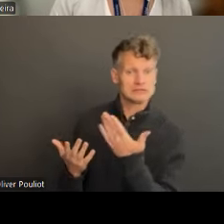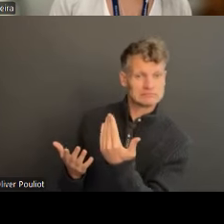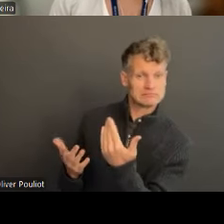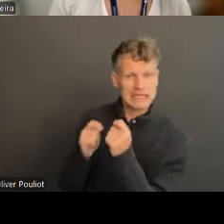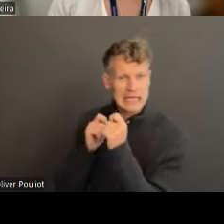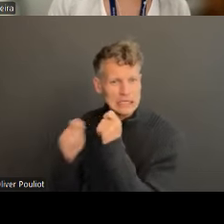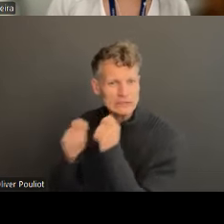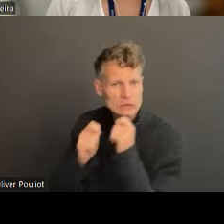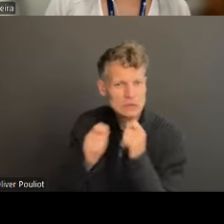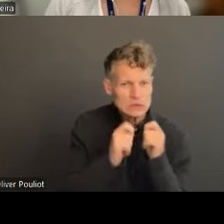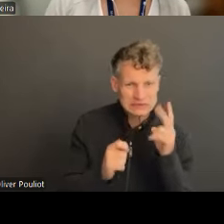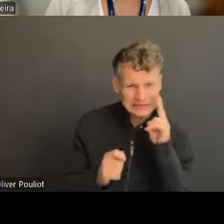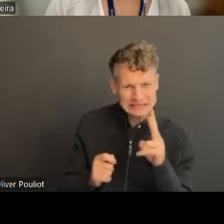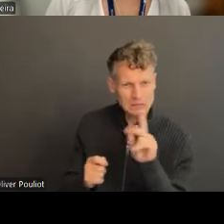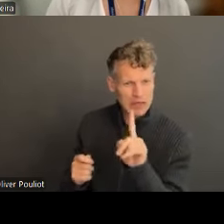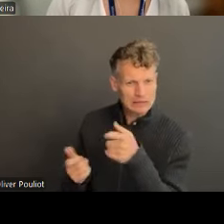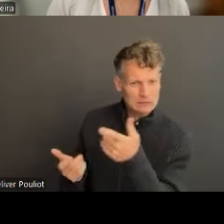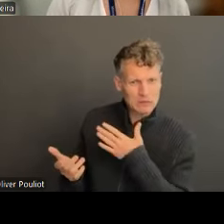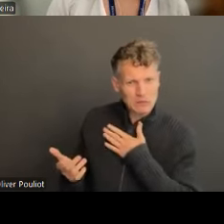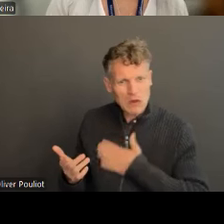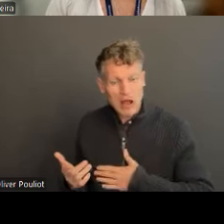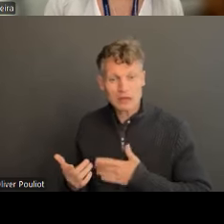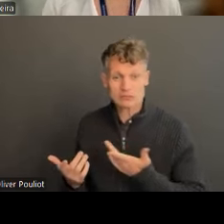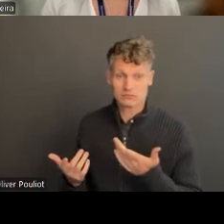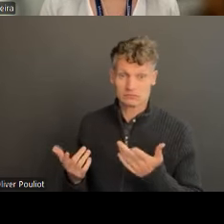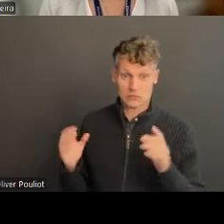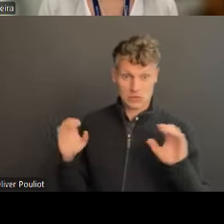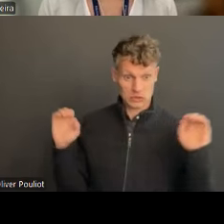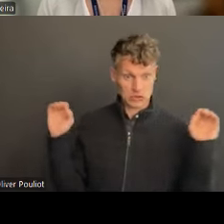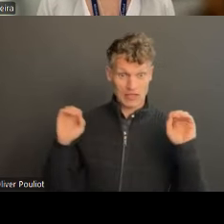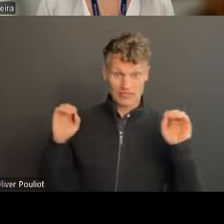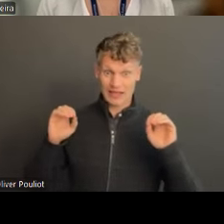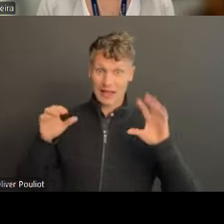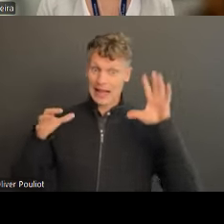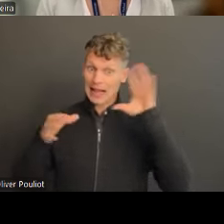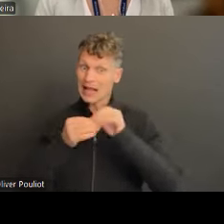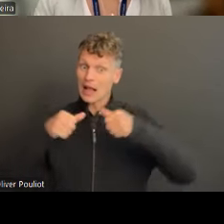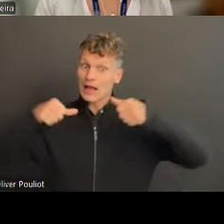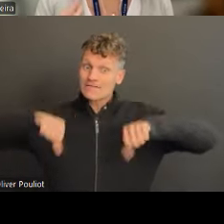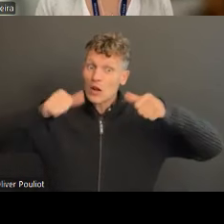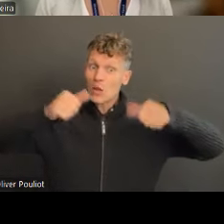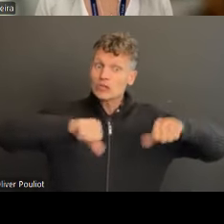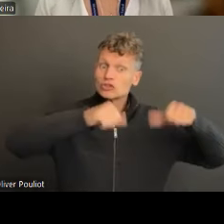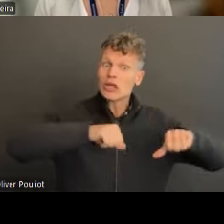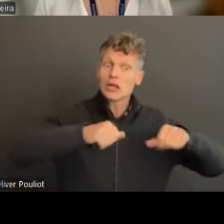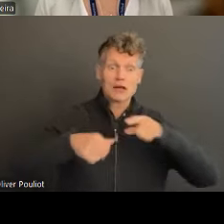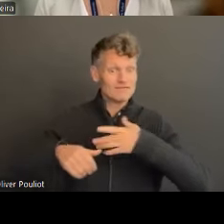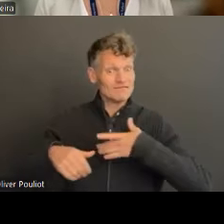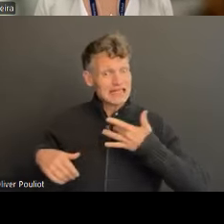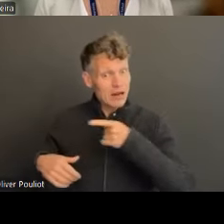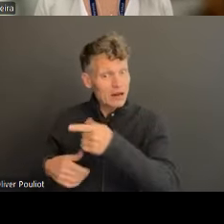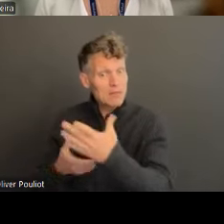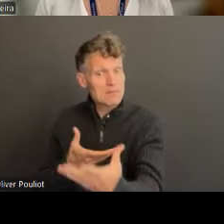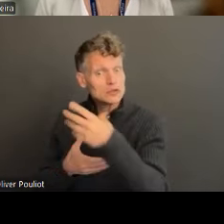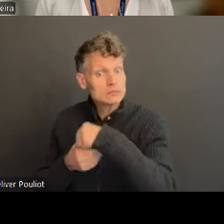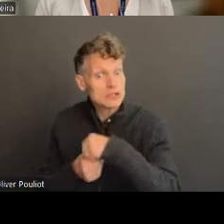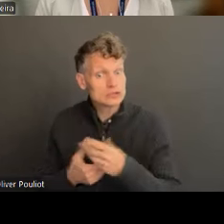of participatory evaluation, for instance, and for instance, for the development of a clinical